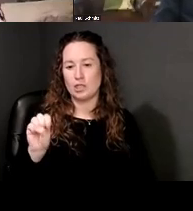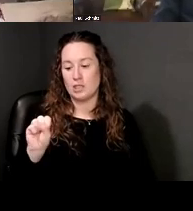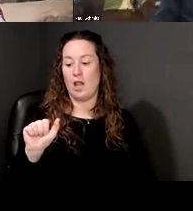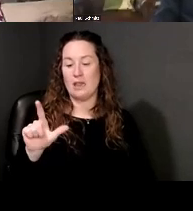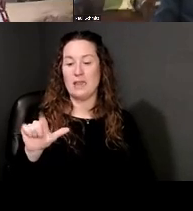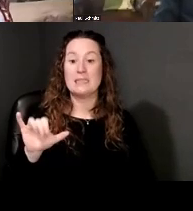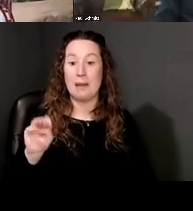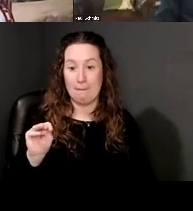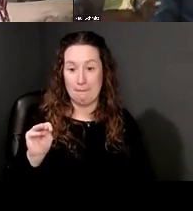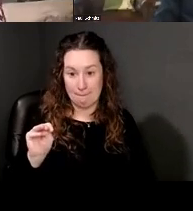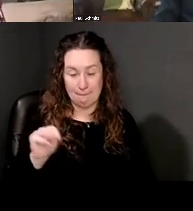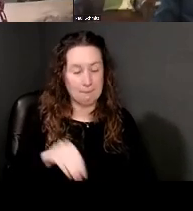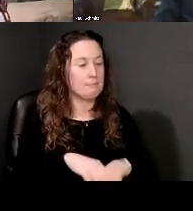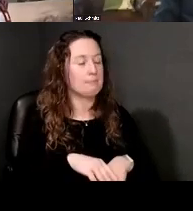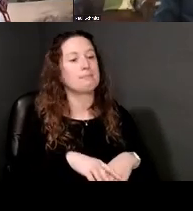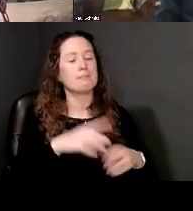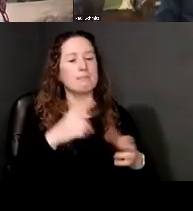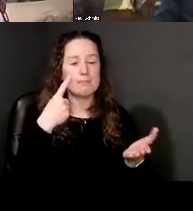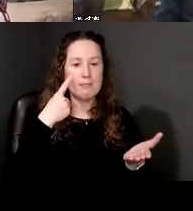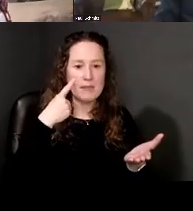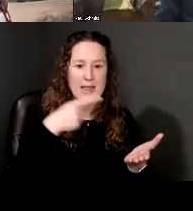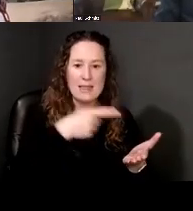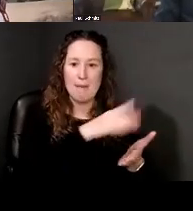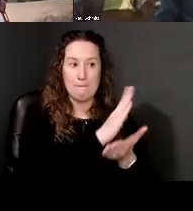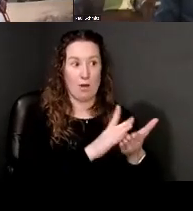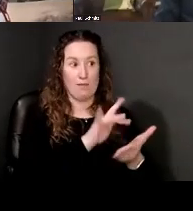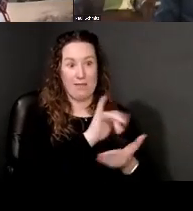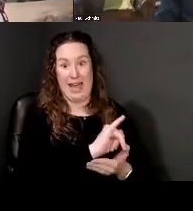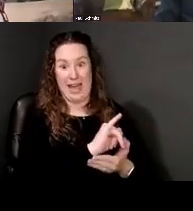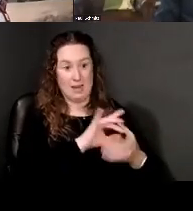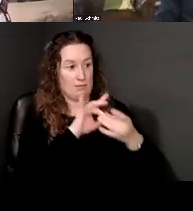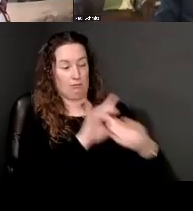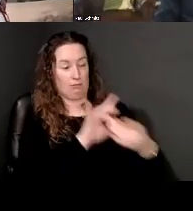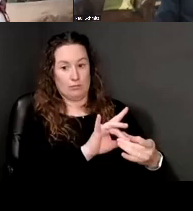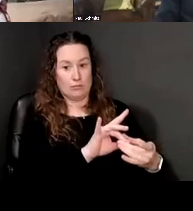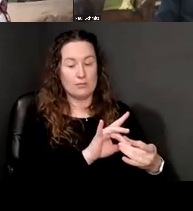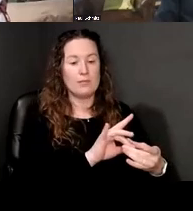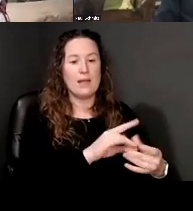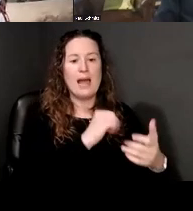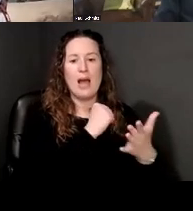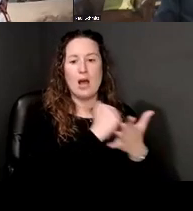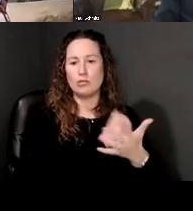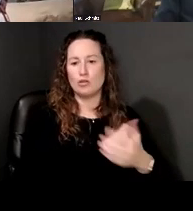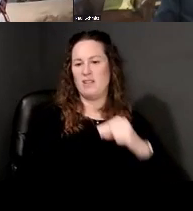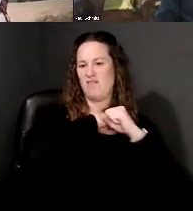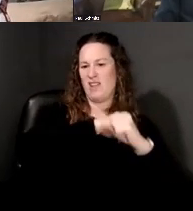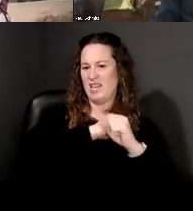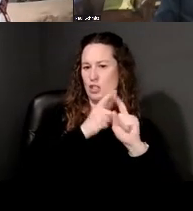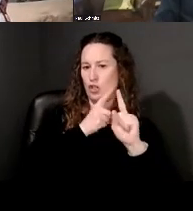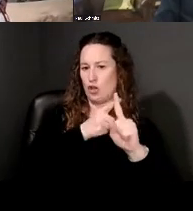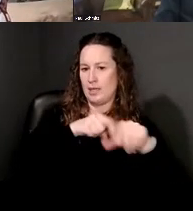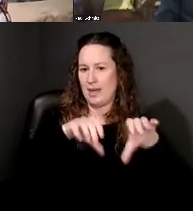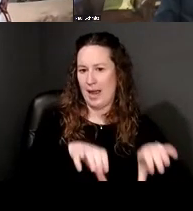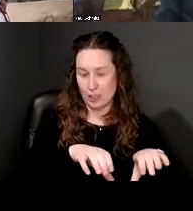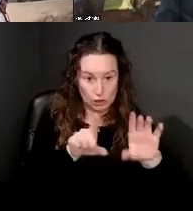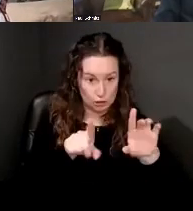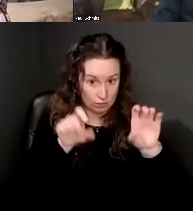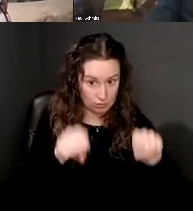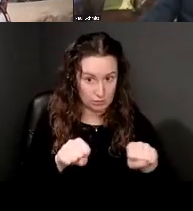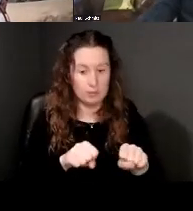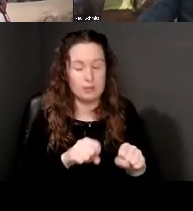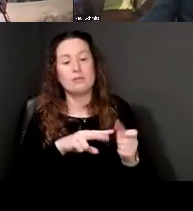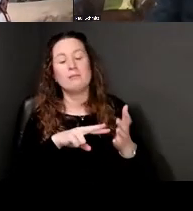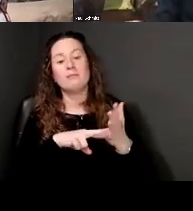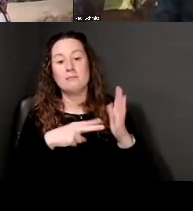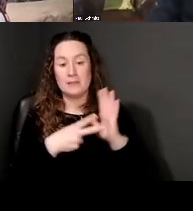you to defend a targeted action. So that's the first thing, is really